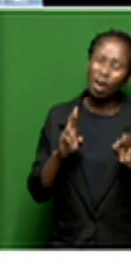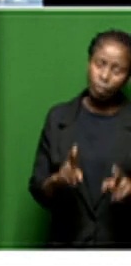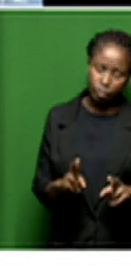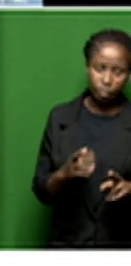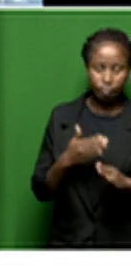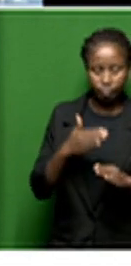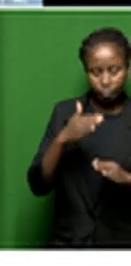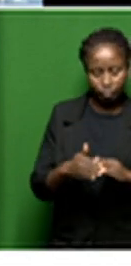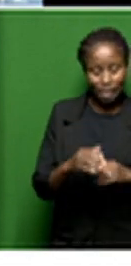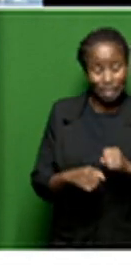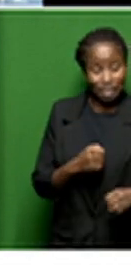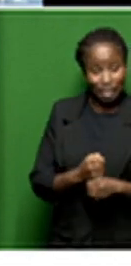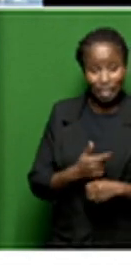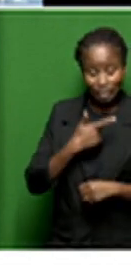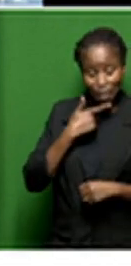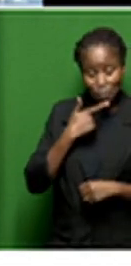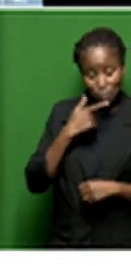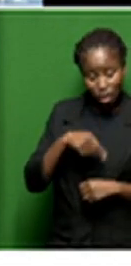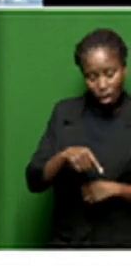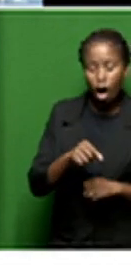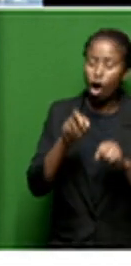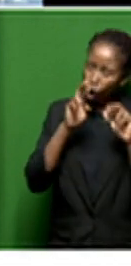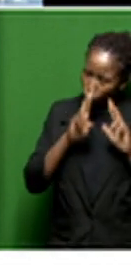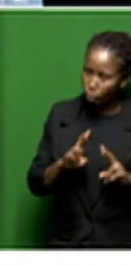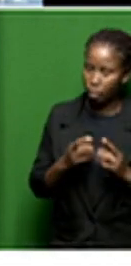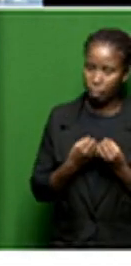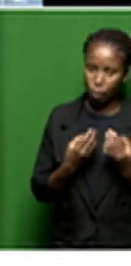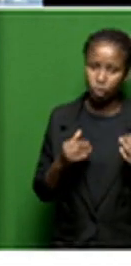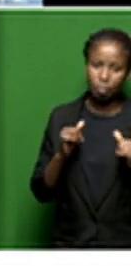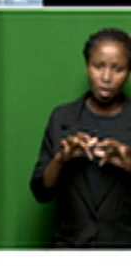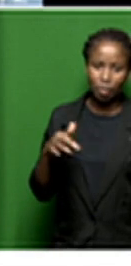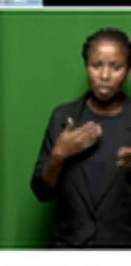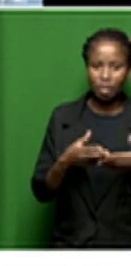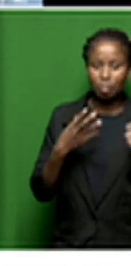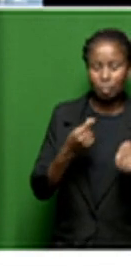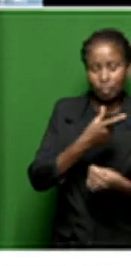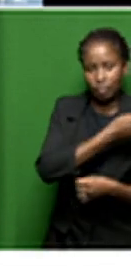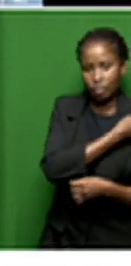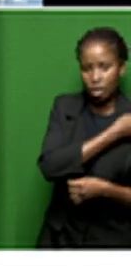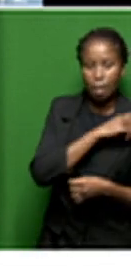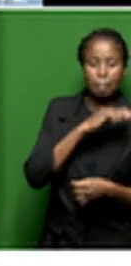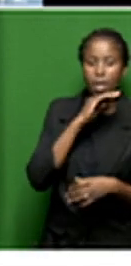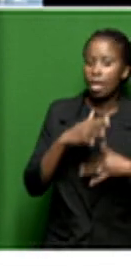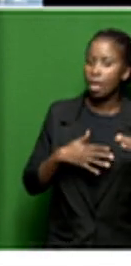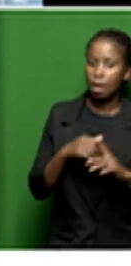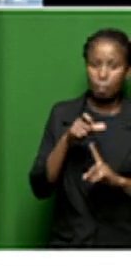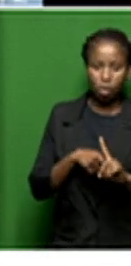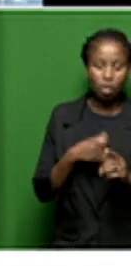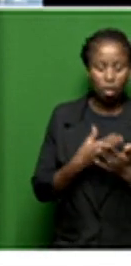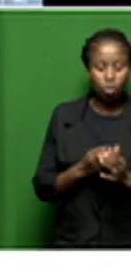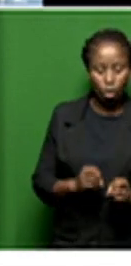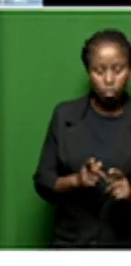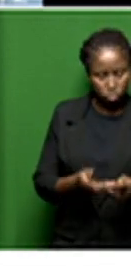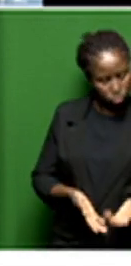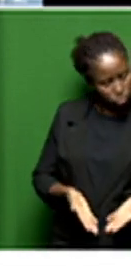December, 50% of our population have been vaccinated, and everybody's had ample time and opportunity to get